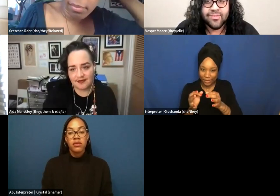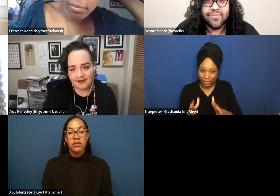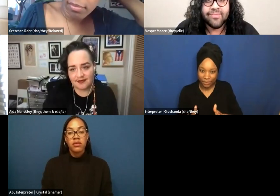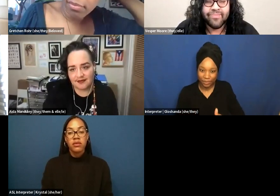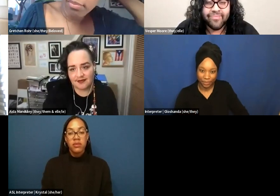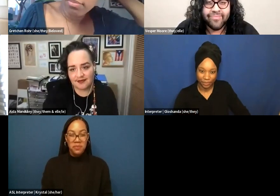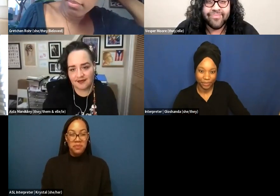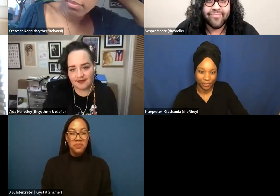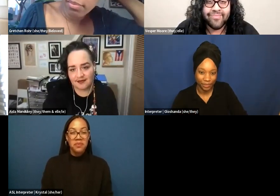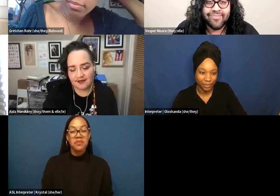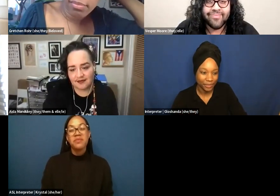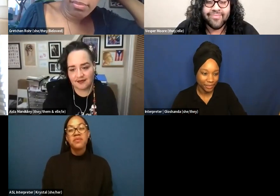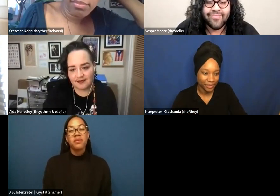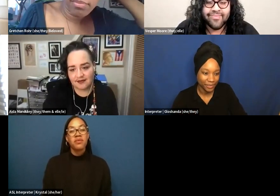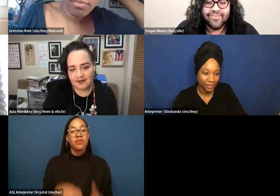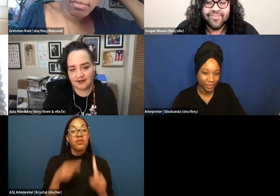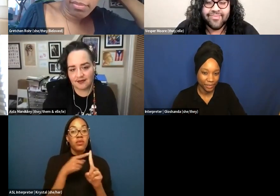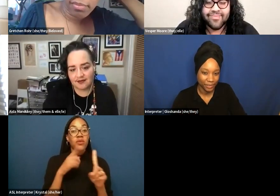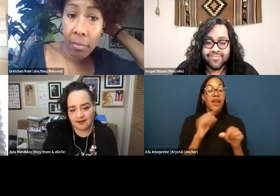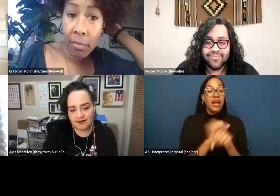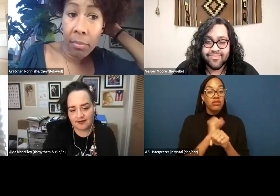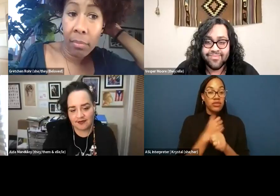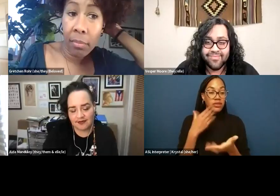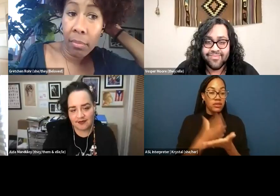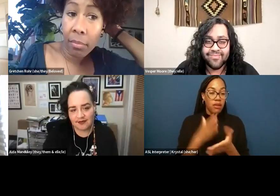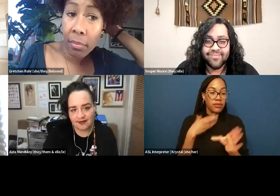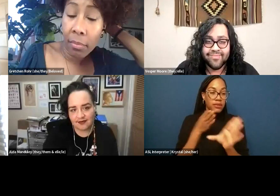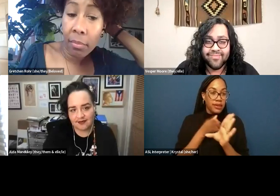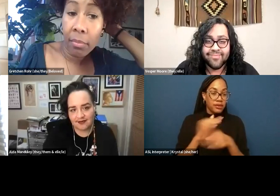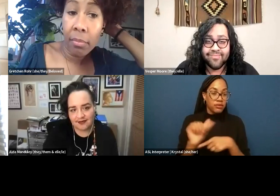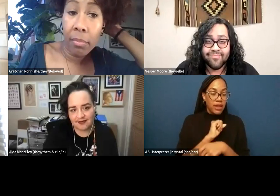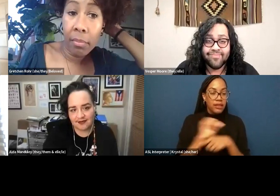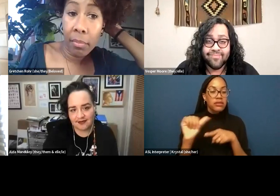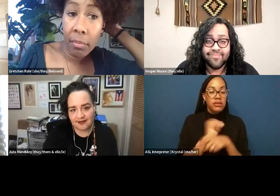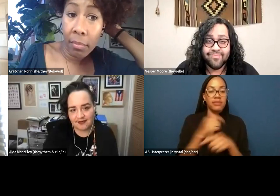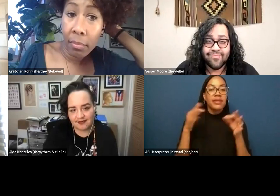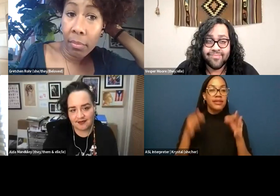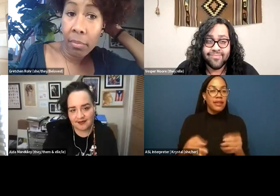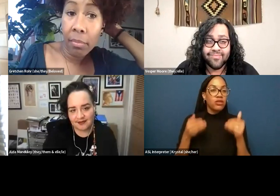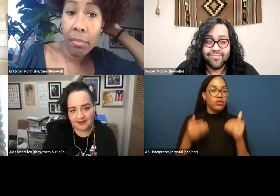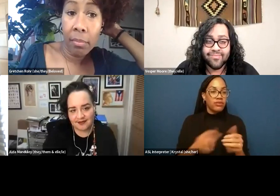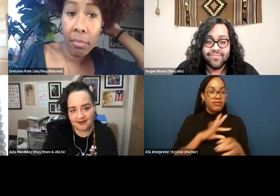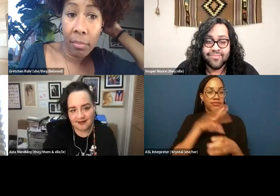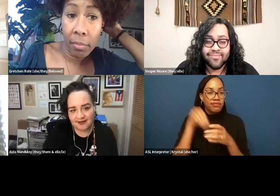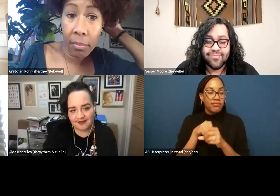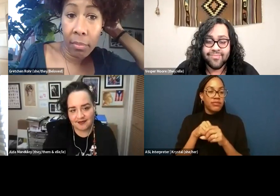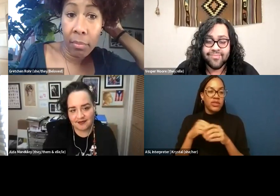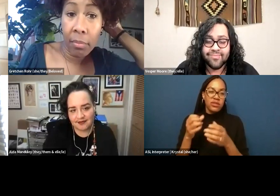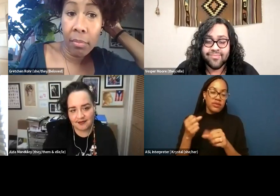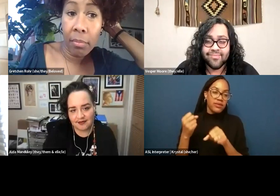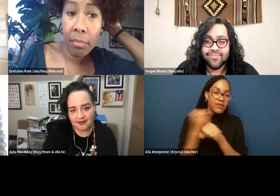arms and he fought alongside the Algerians to kick the French out of their country. And I bring him up here